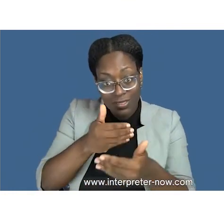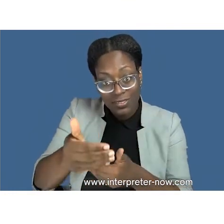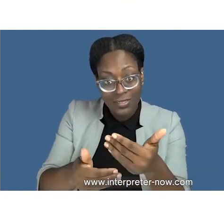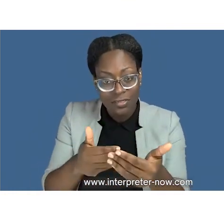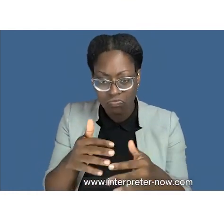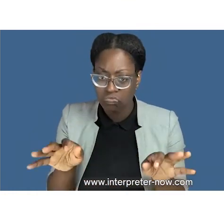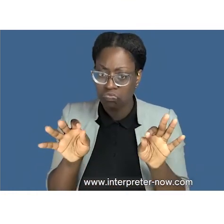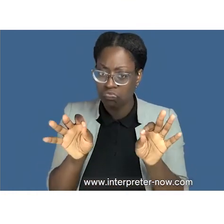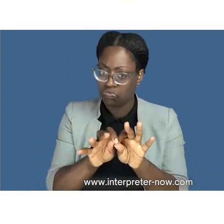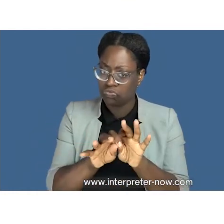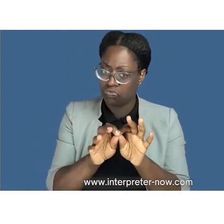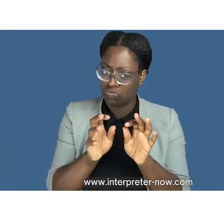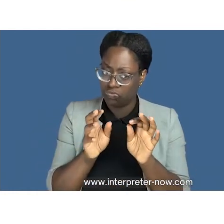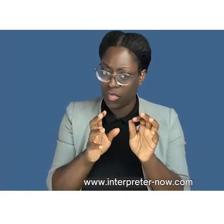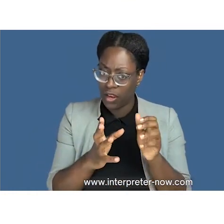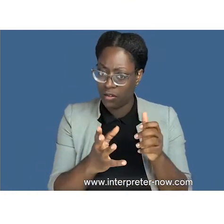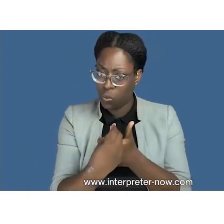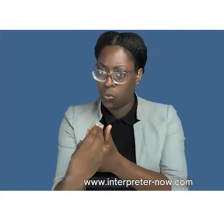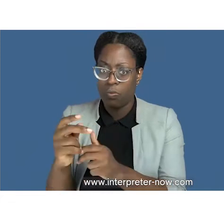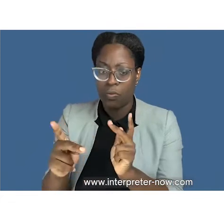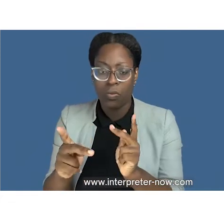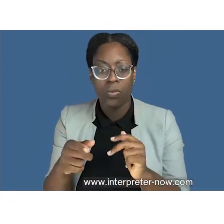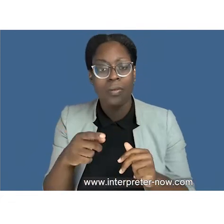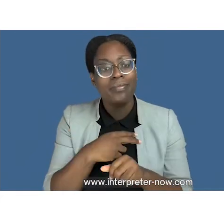at promotion. How are you developing a promotion process that is going to be